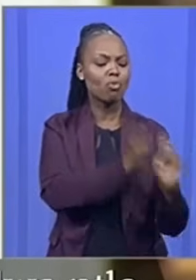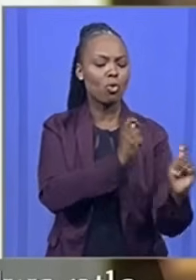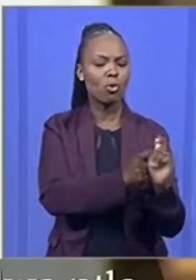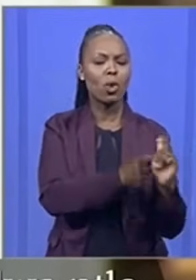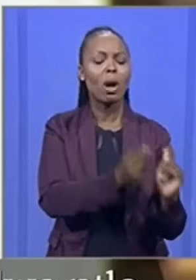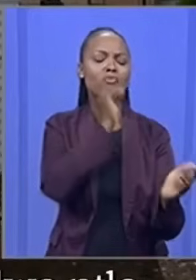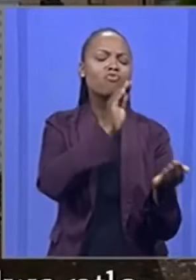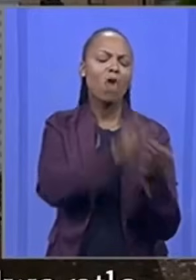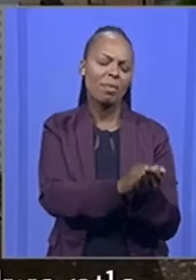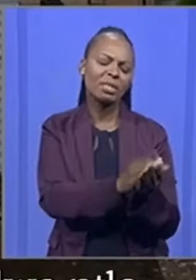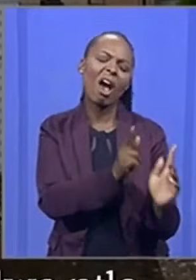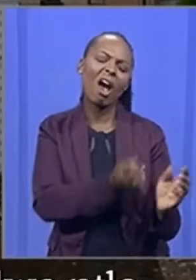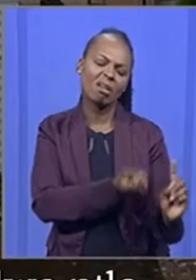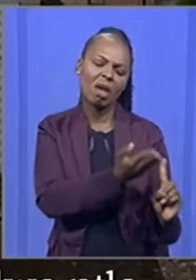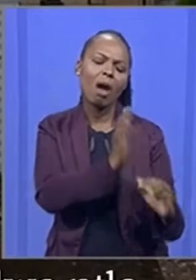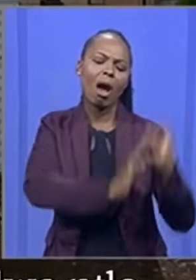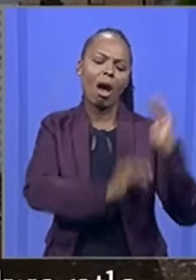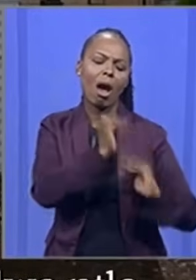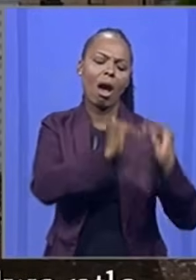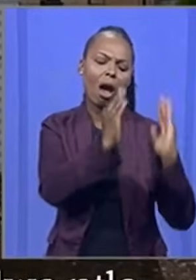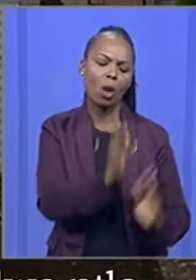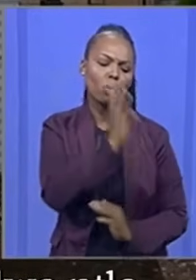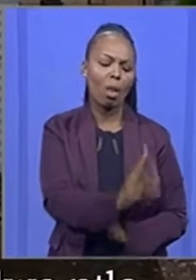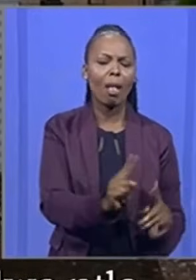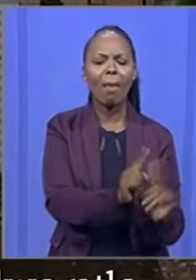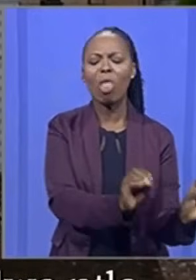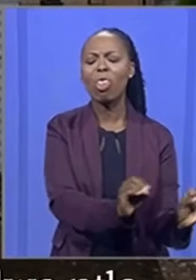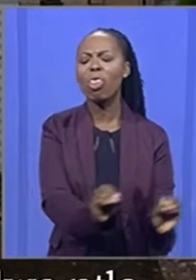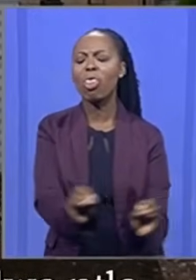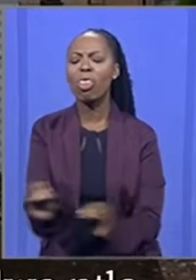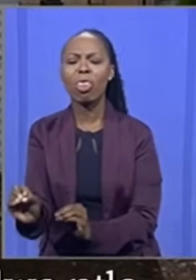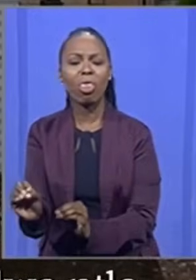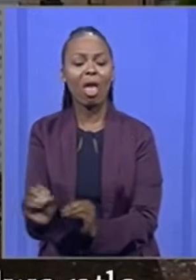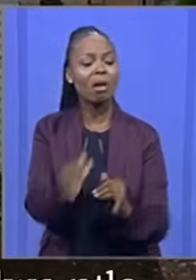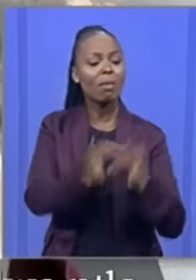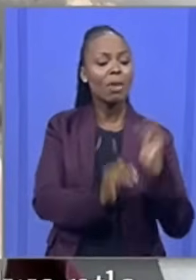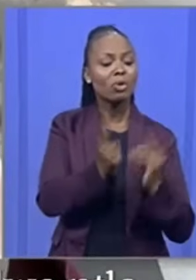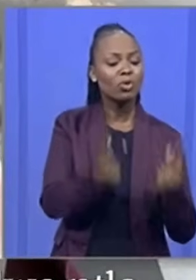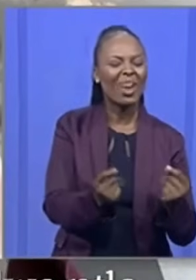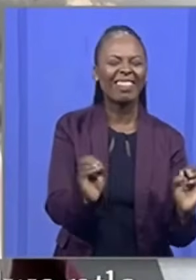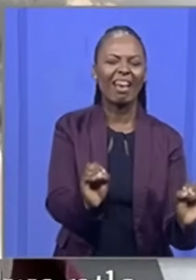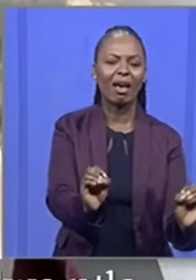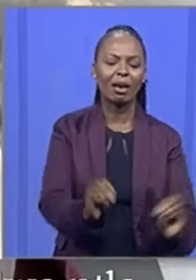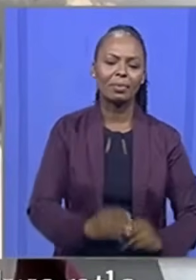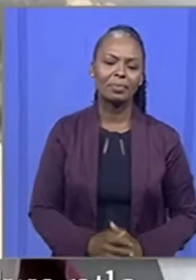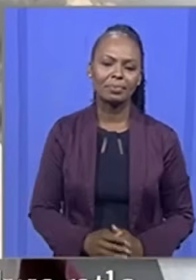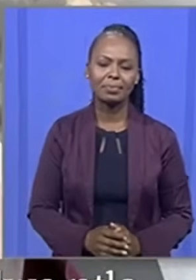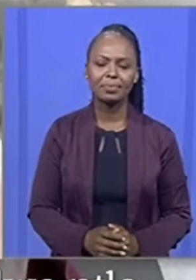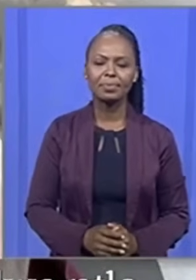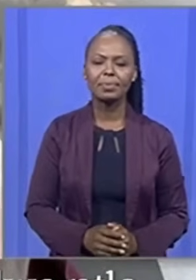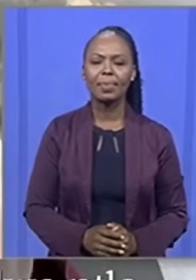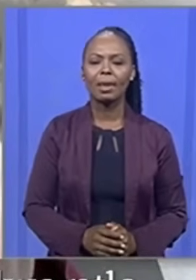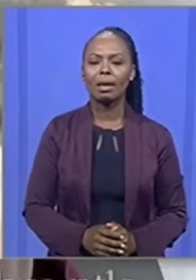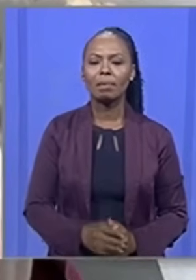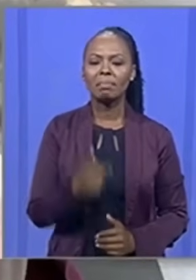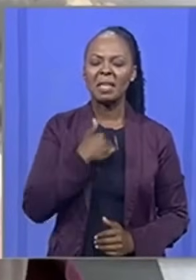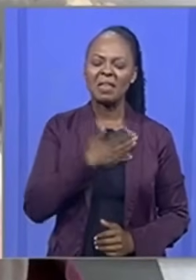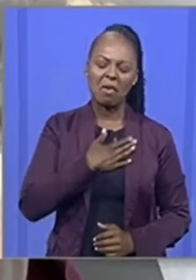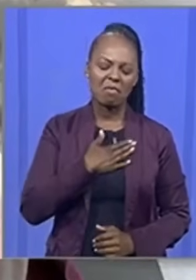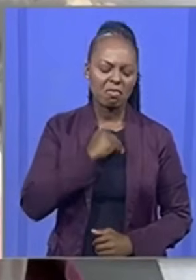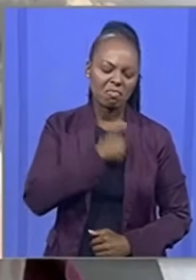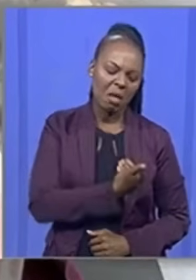mo tshepisa gore o tla mo agela ntlo mme ga gona sepe seo se diragetseng. A ke ikutlwe sentle mme ba nyeletse ga